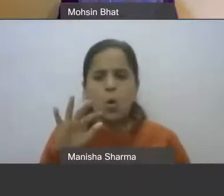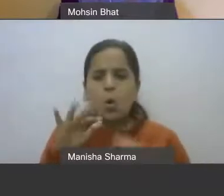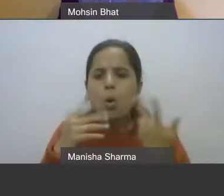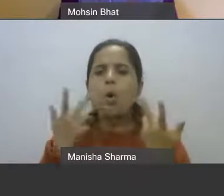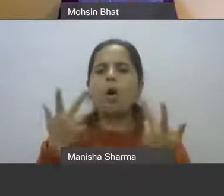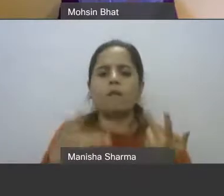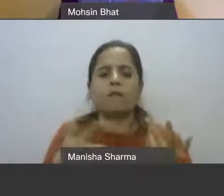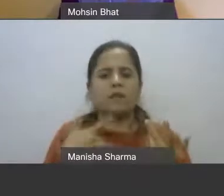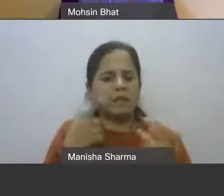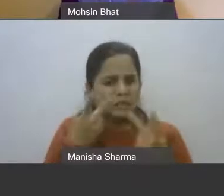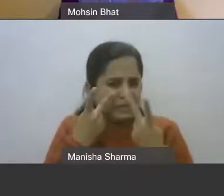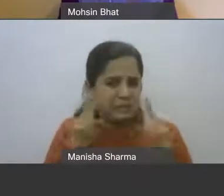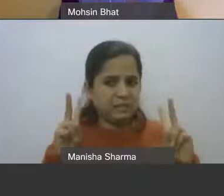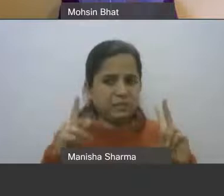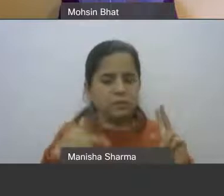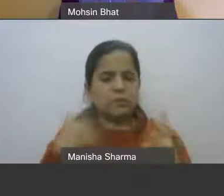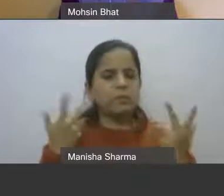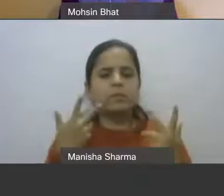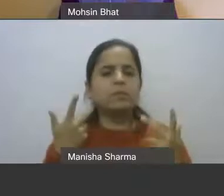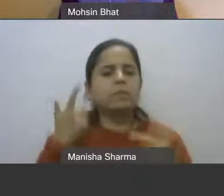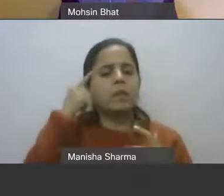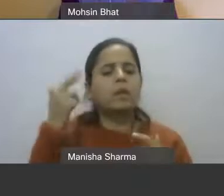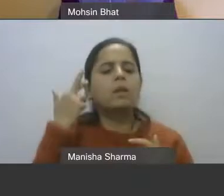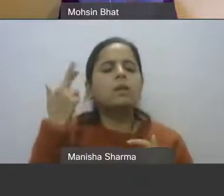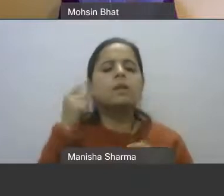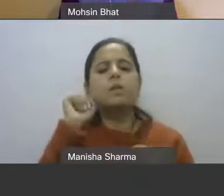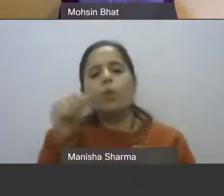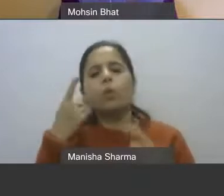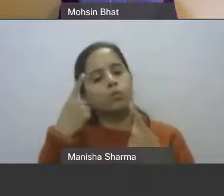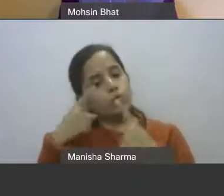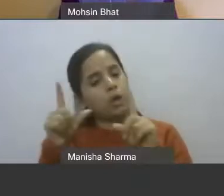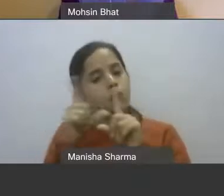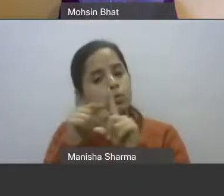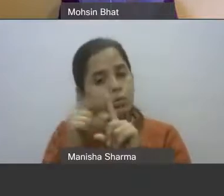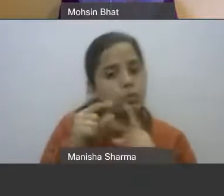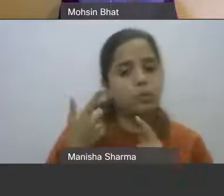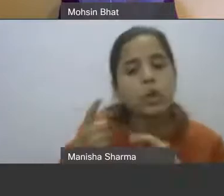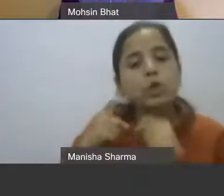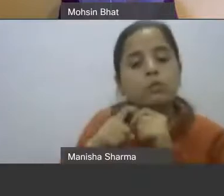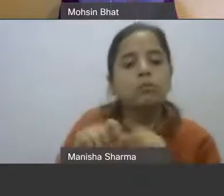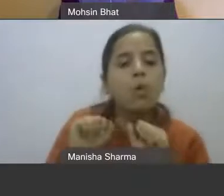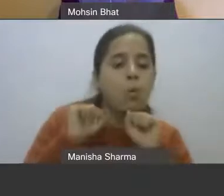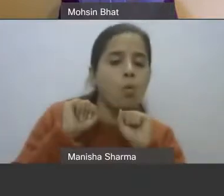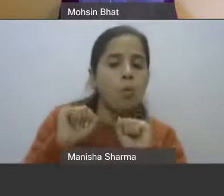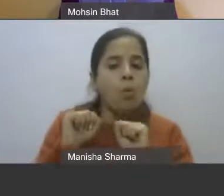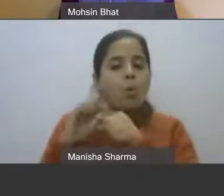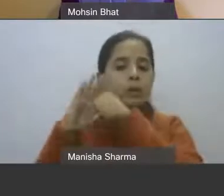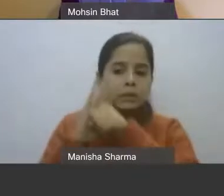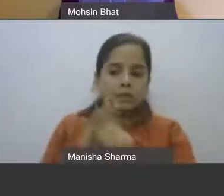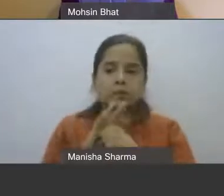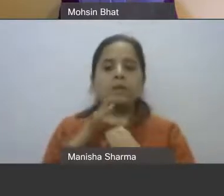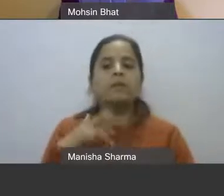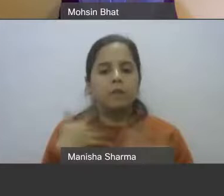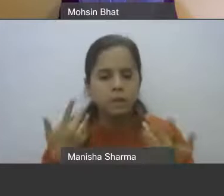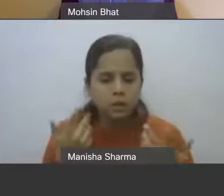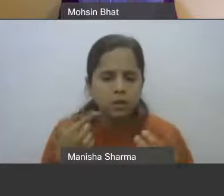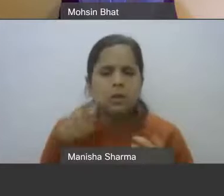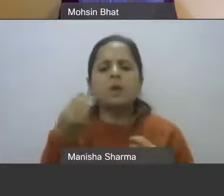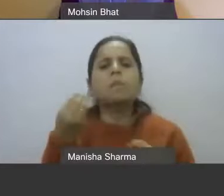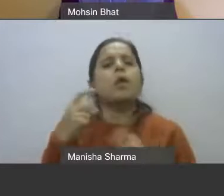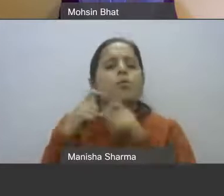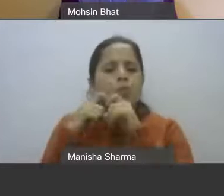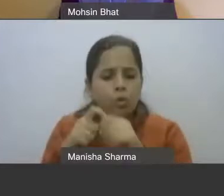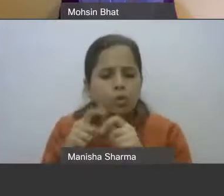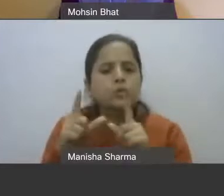is there something strange about applying the reasonable classification test to a question of discrimination? And just an allied question with